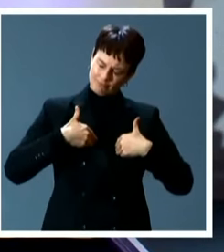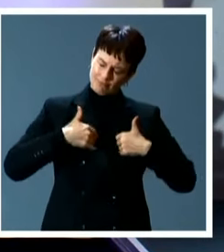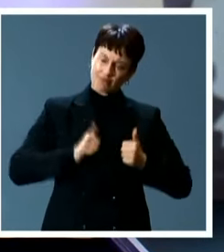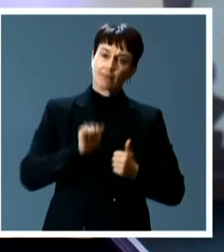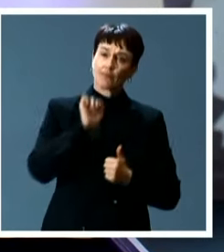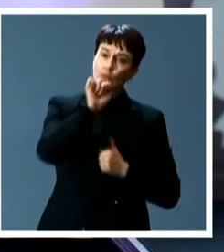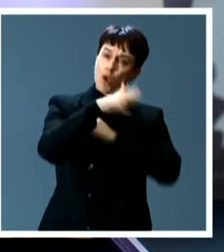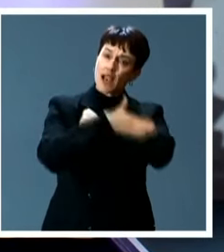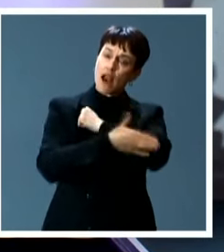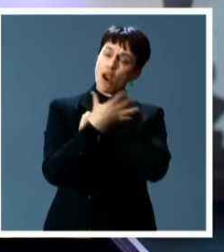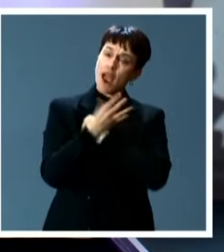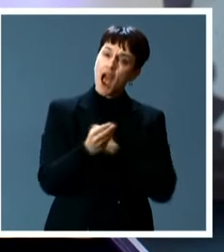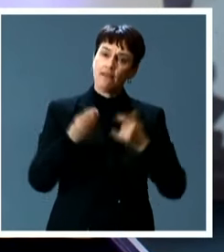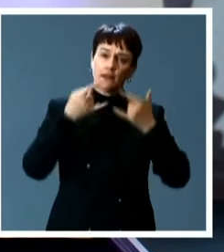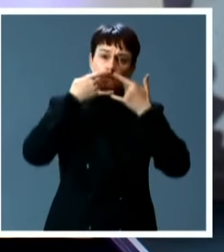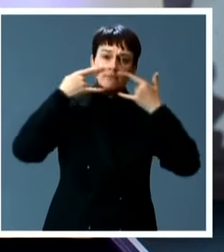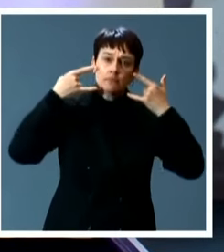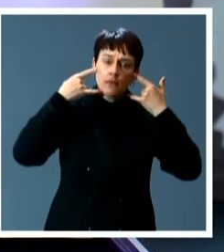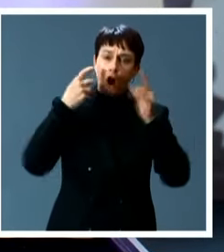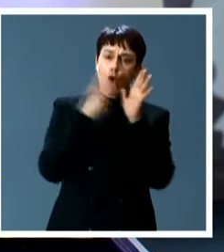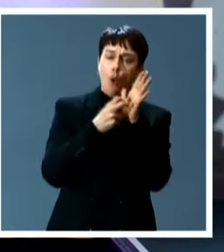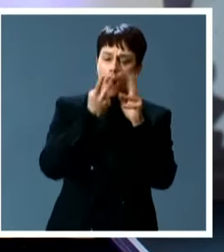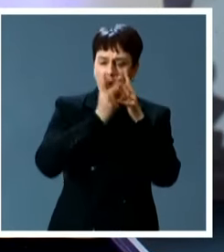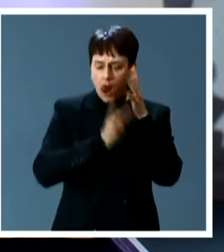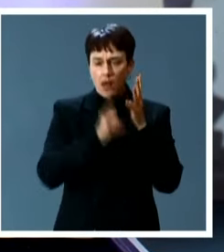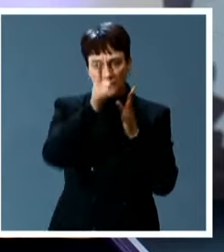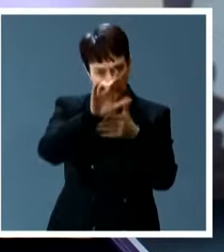and safety measures. We thank you.